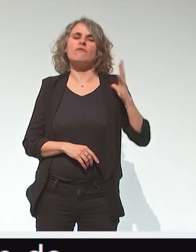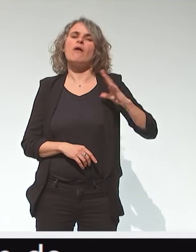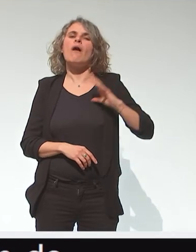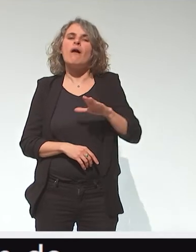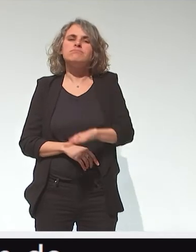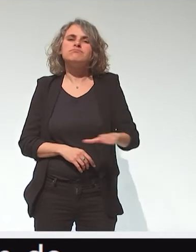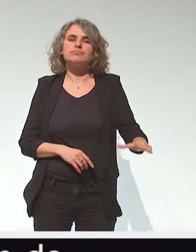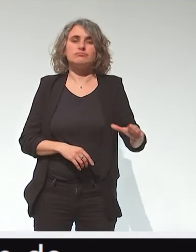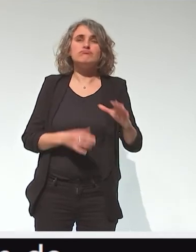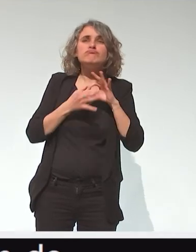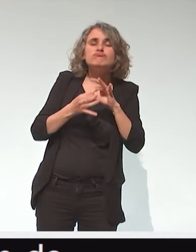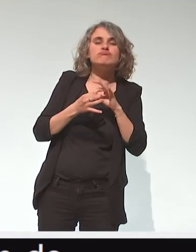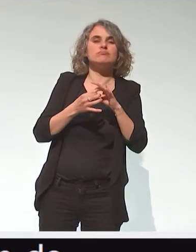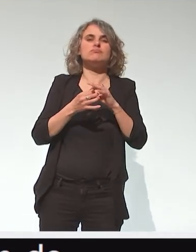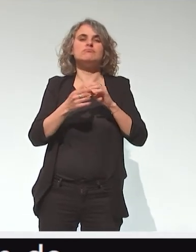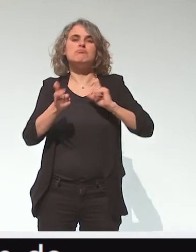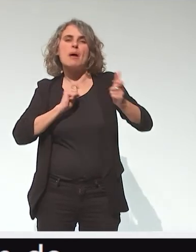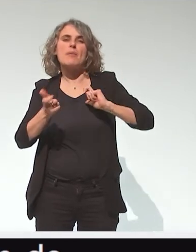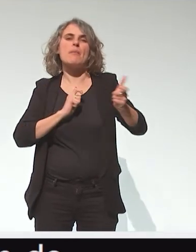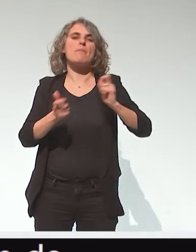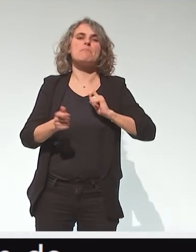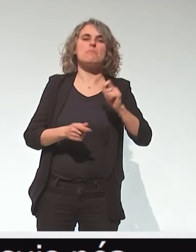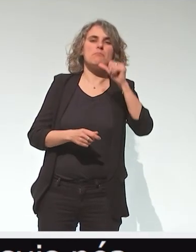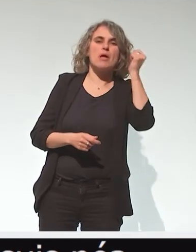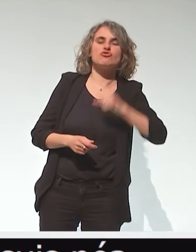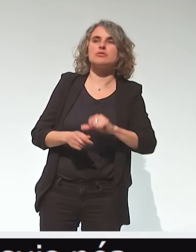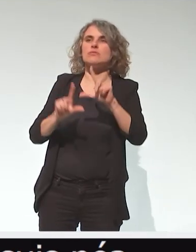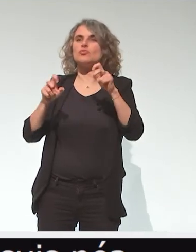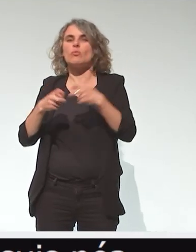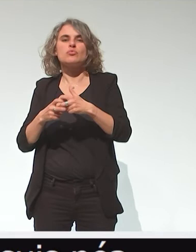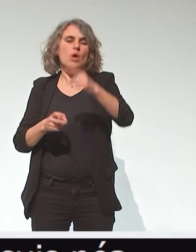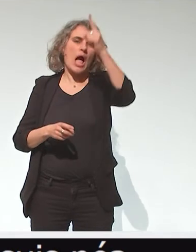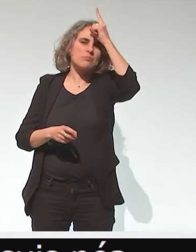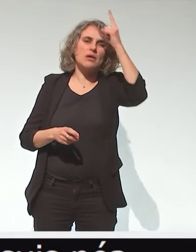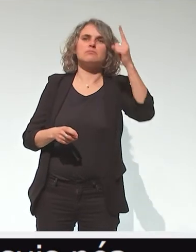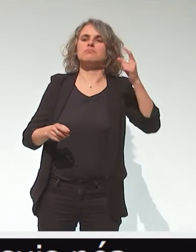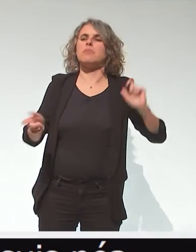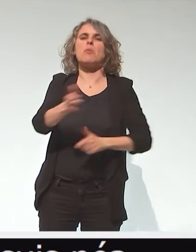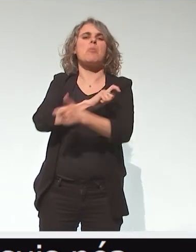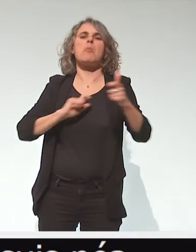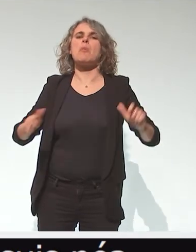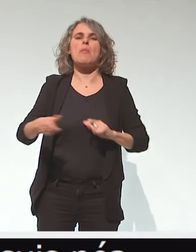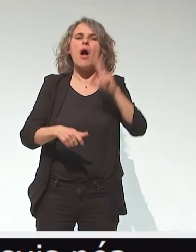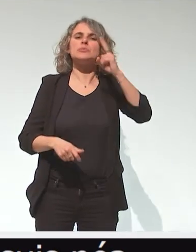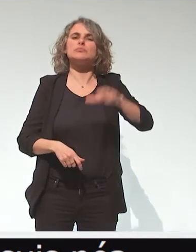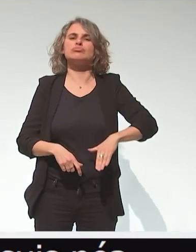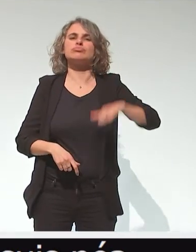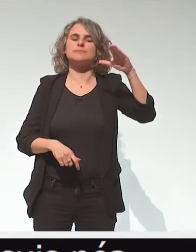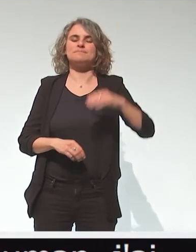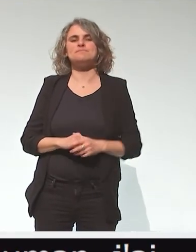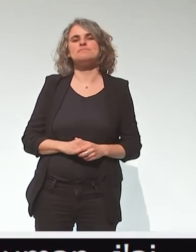and as a child, I was very much involved in this cooperation environment between Belgium, Luxembourg and